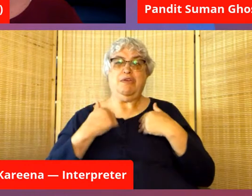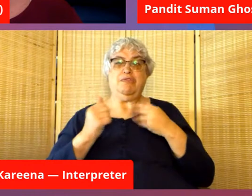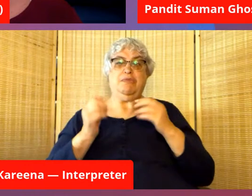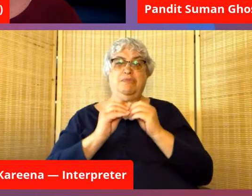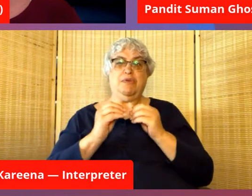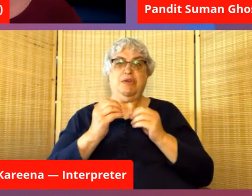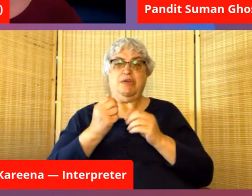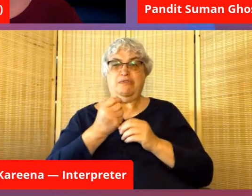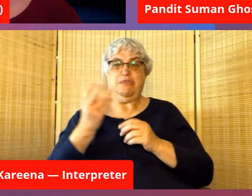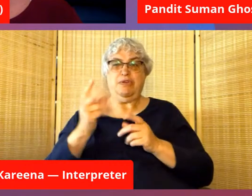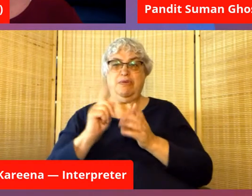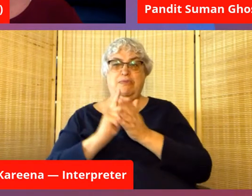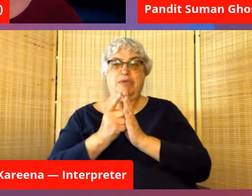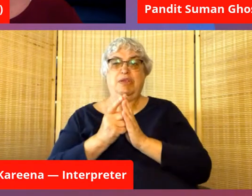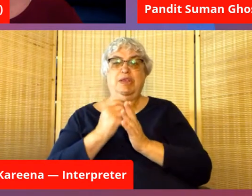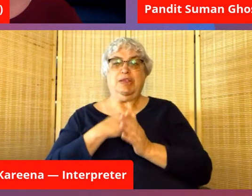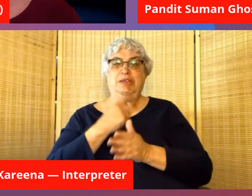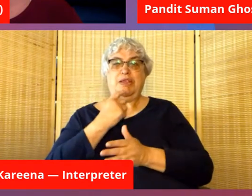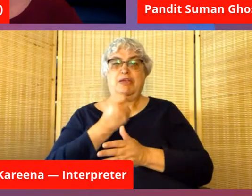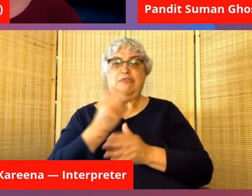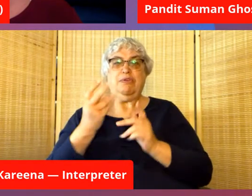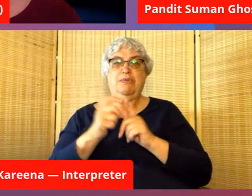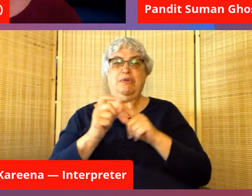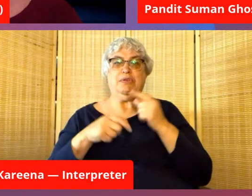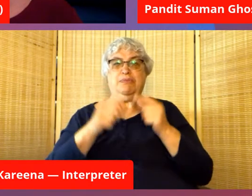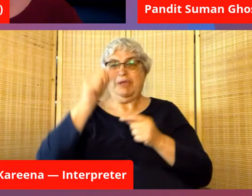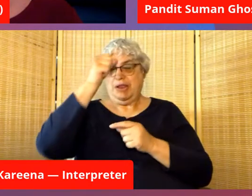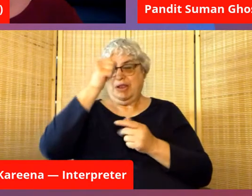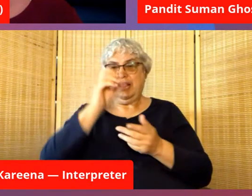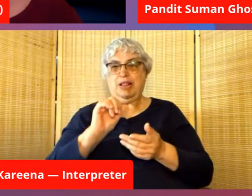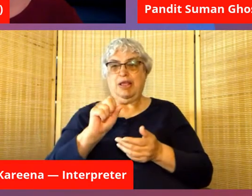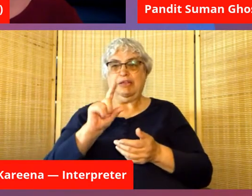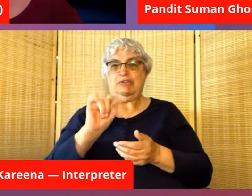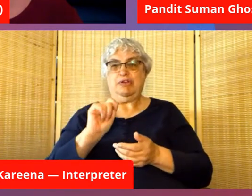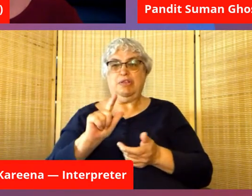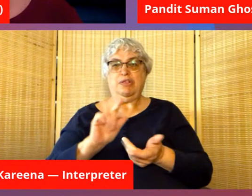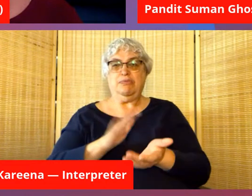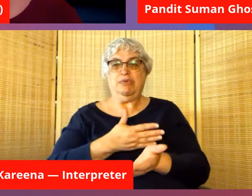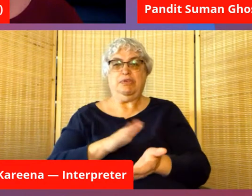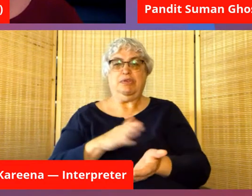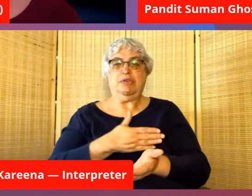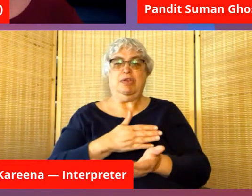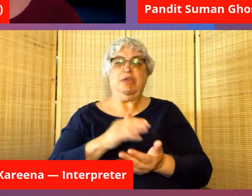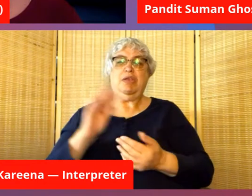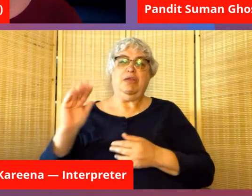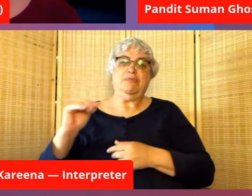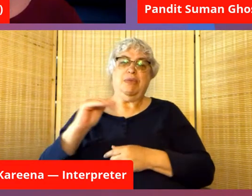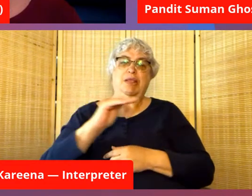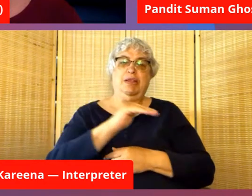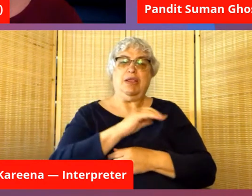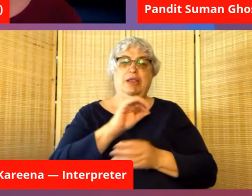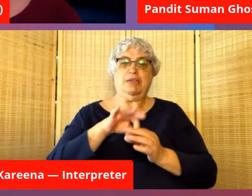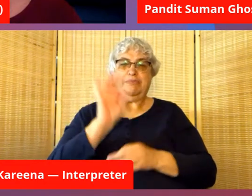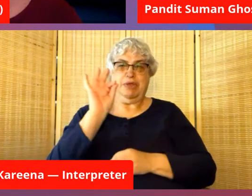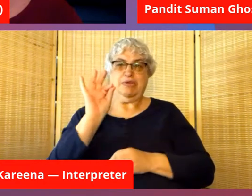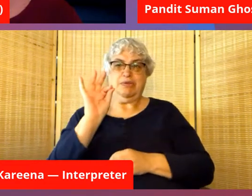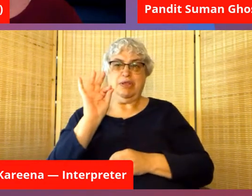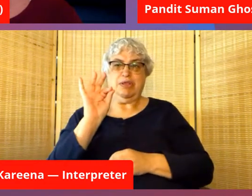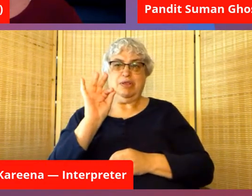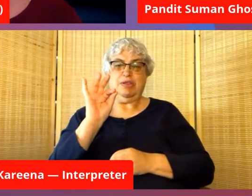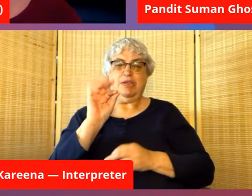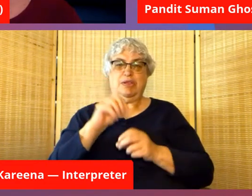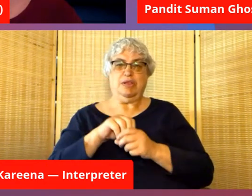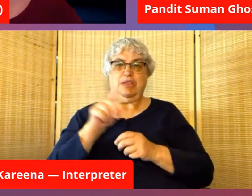few minutes, I'll say a few words about Indian classical music in general, the connection between melody and spirituality in